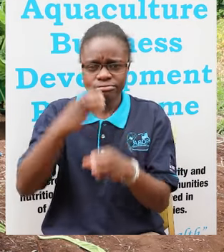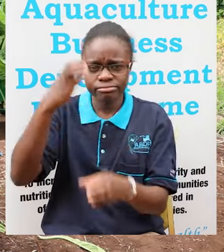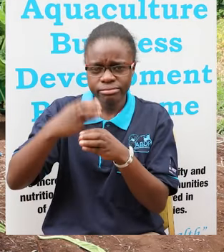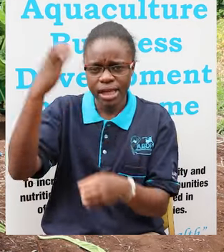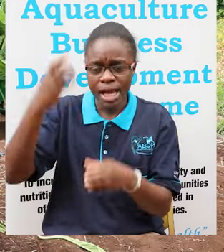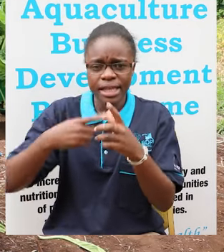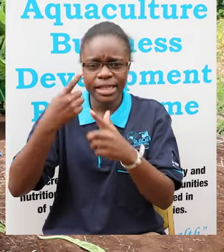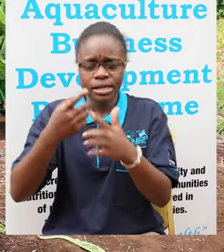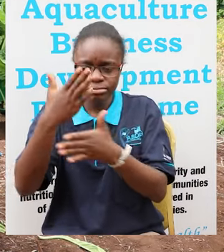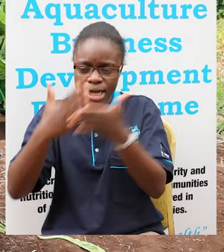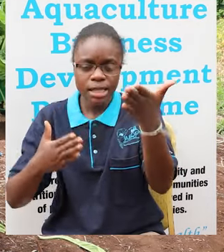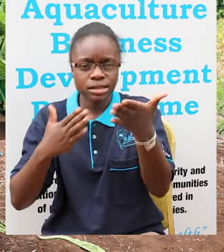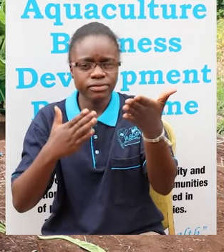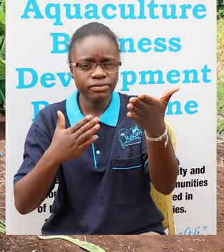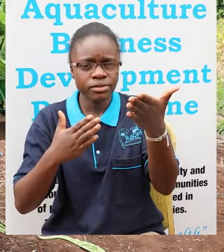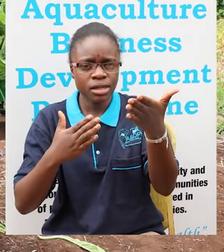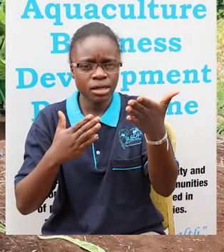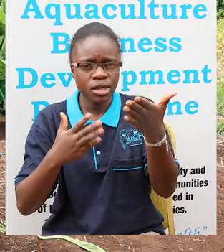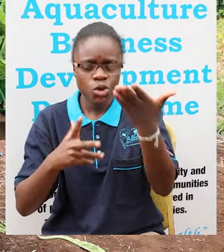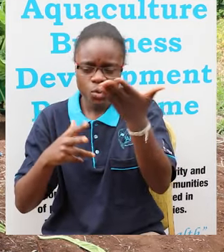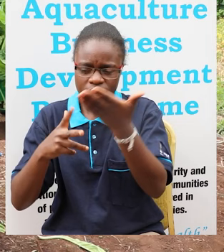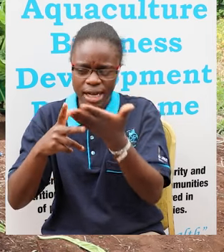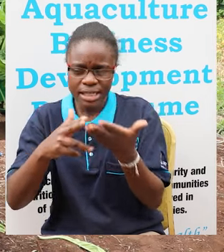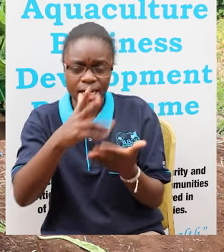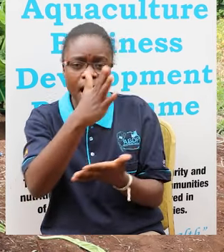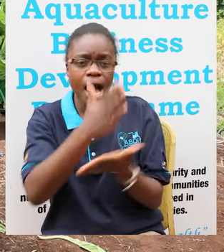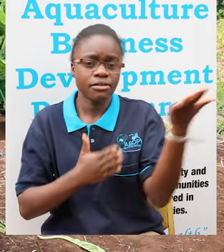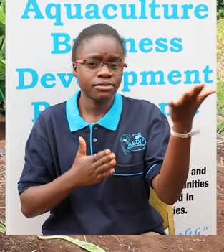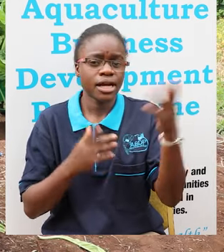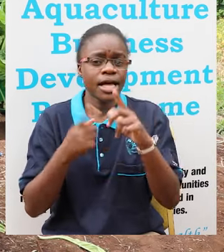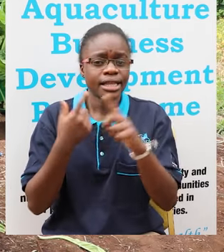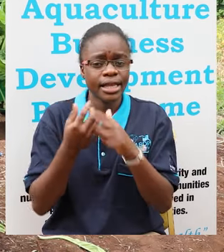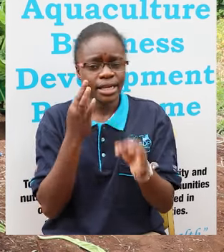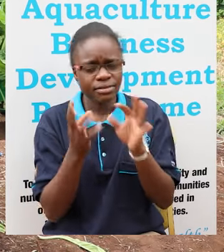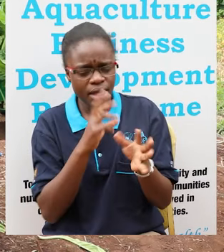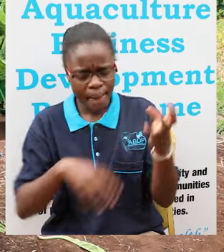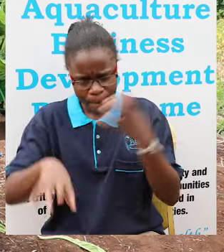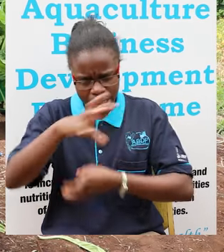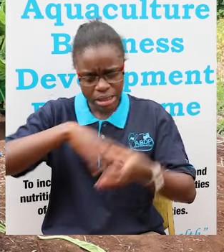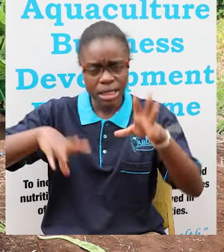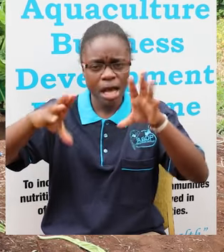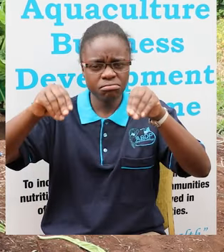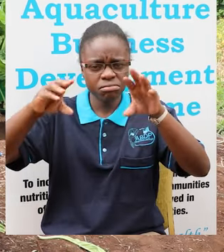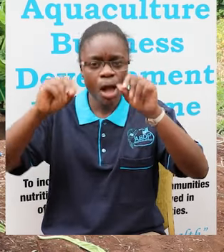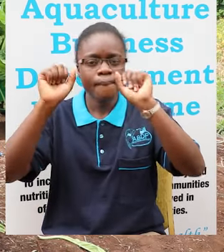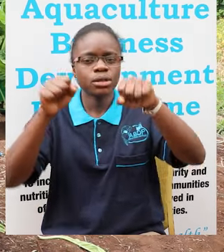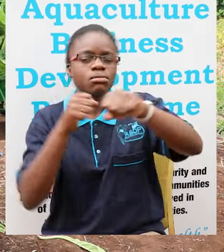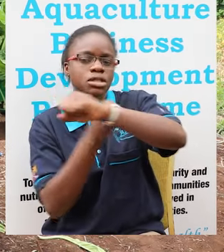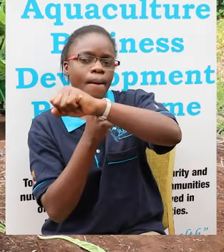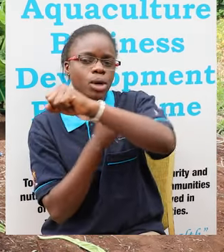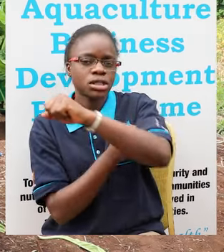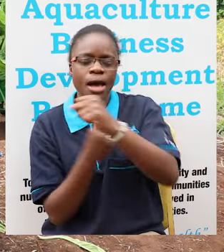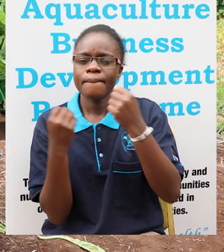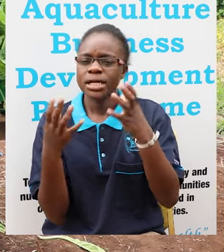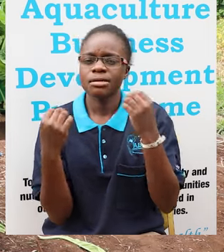of mixture, and then you cut holes 20 centimeters apart, because that kind of mixture of soil is able to